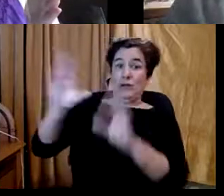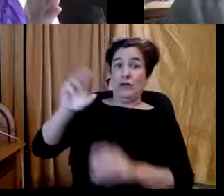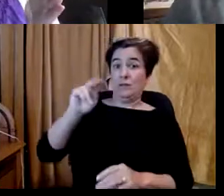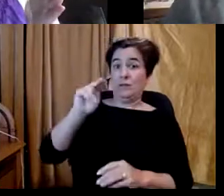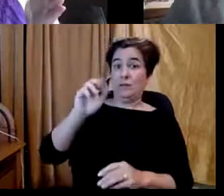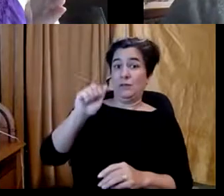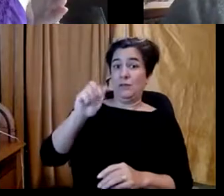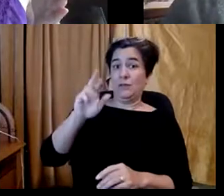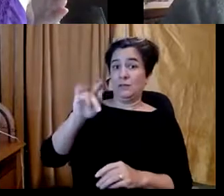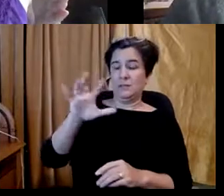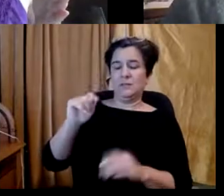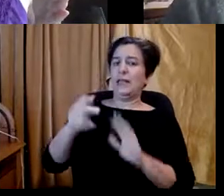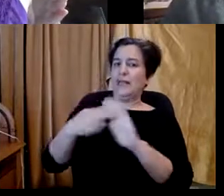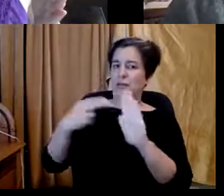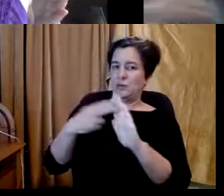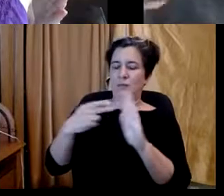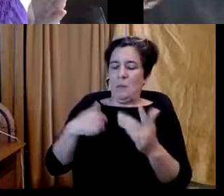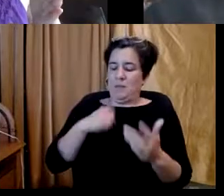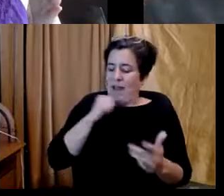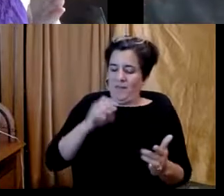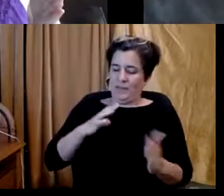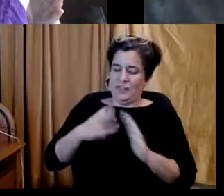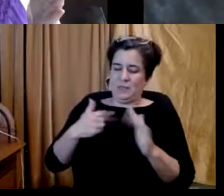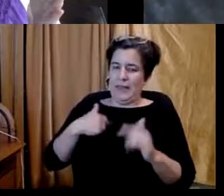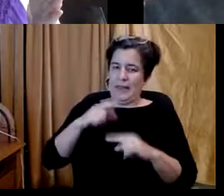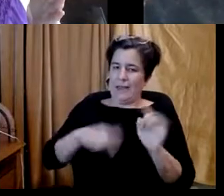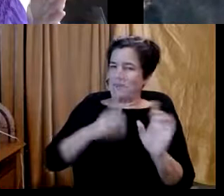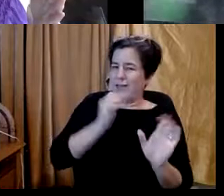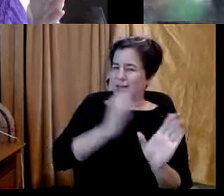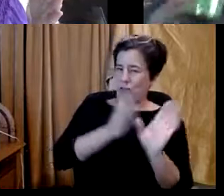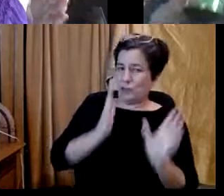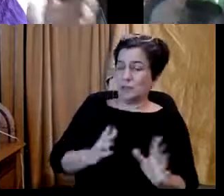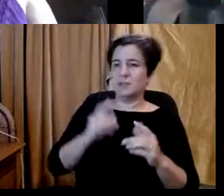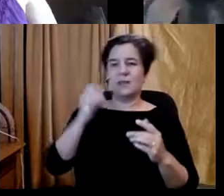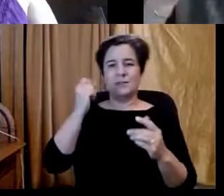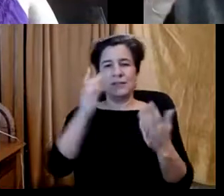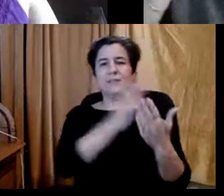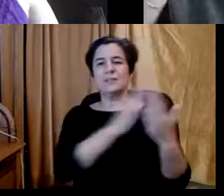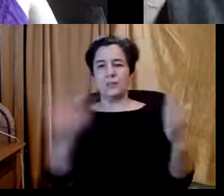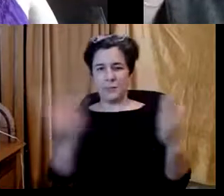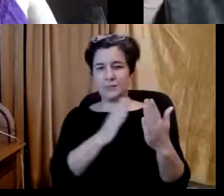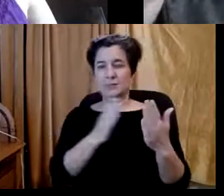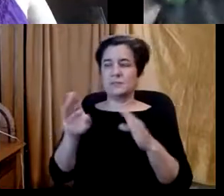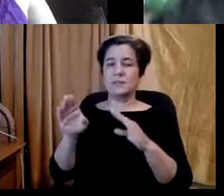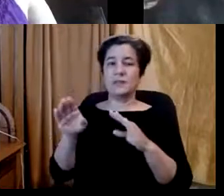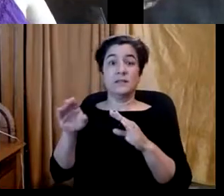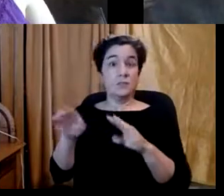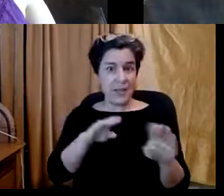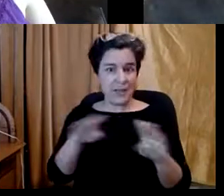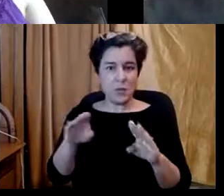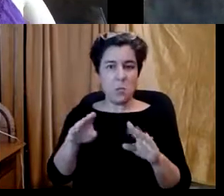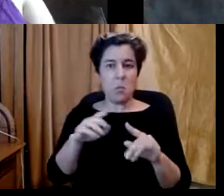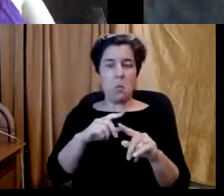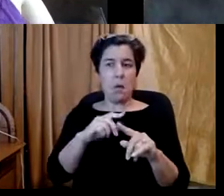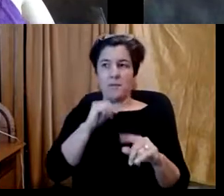a psychologist. I'm not officially diagnosing, but I think of it as a continuum, and there's behavior in here. And so not apologizing is part of that.